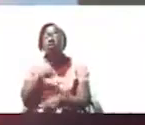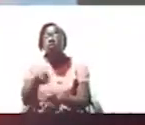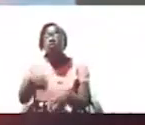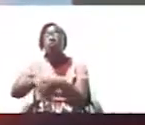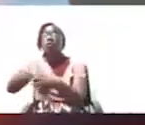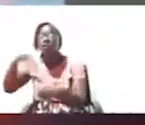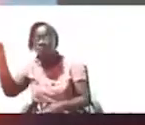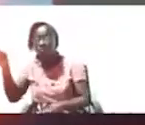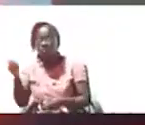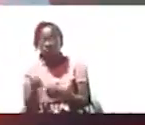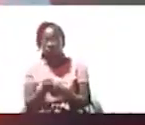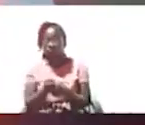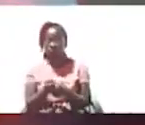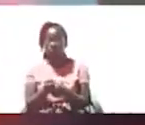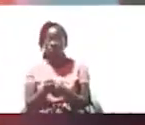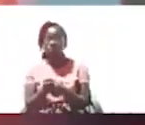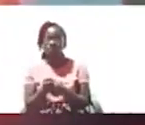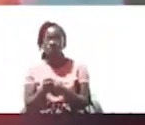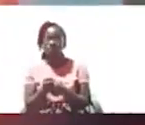today you'll come out.